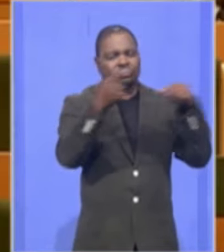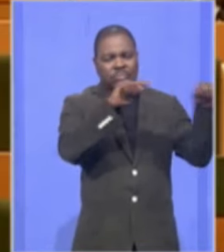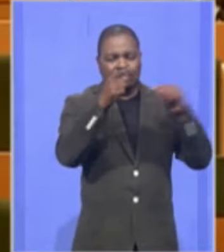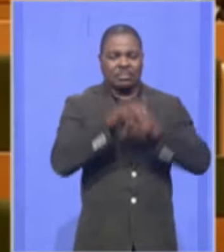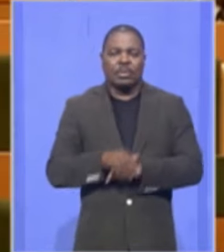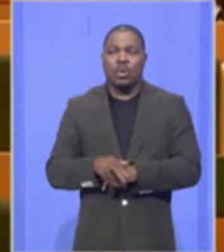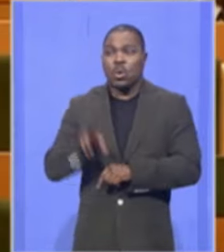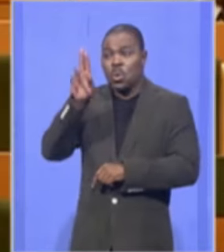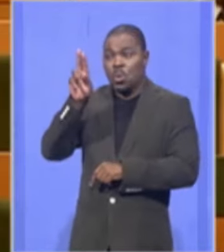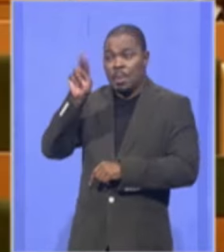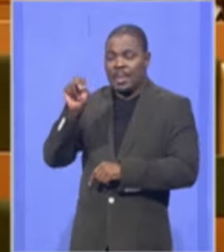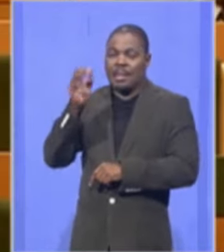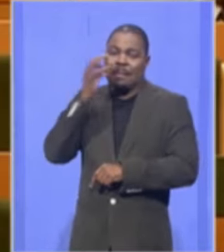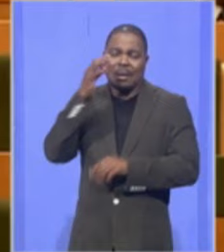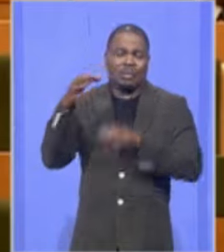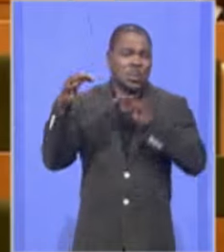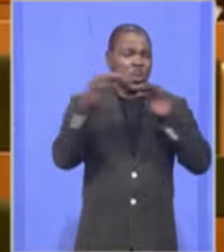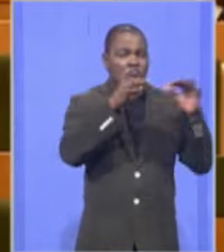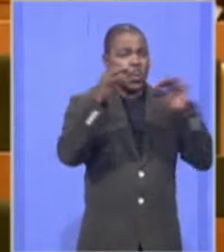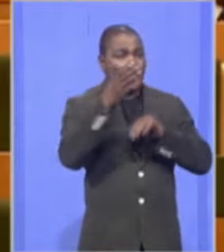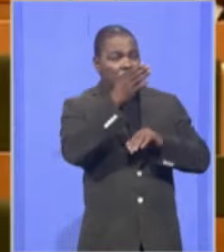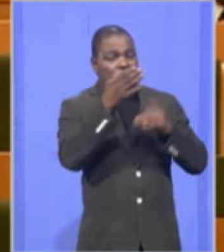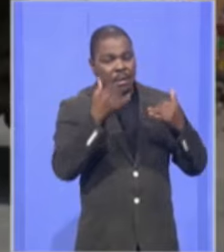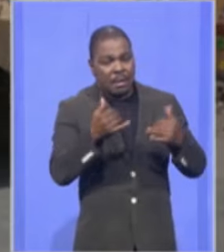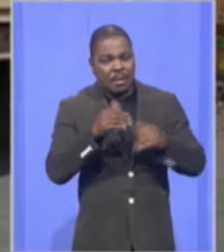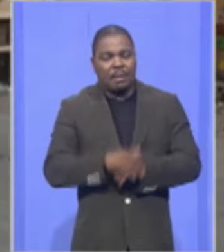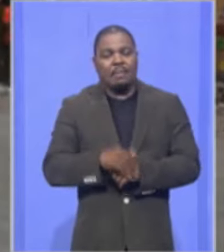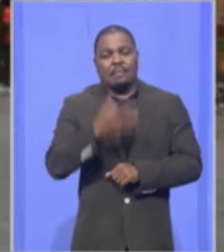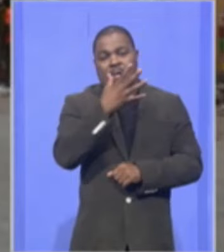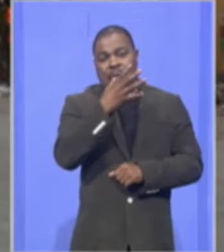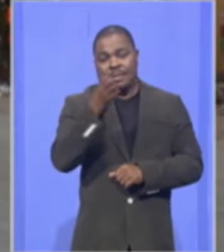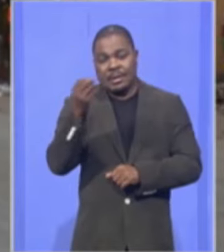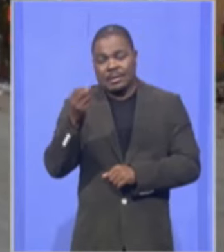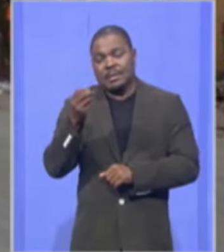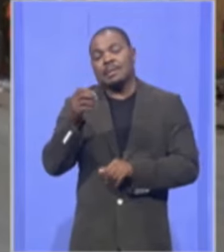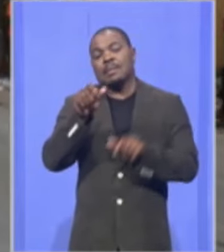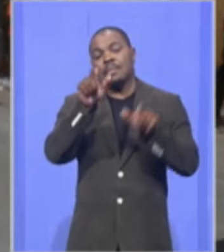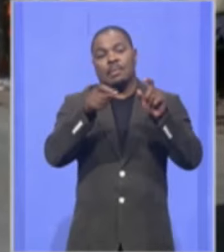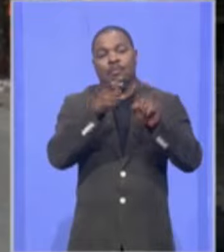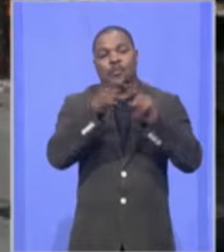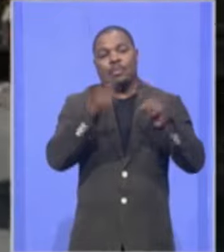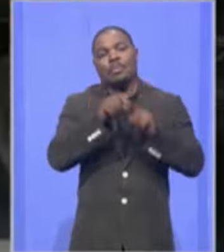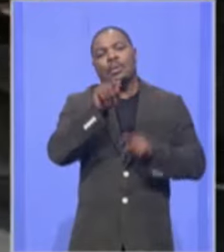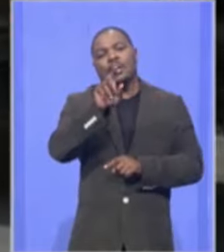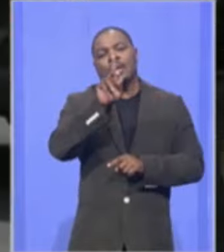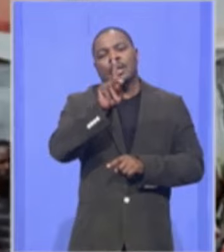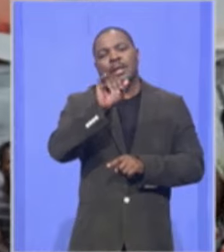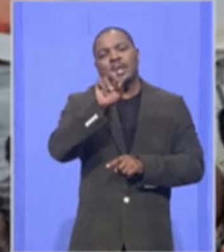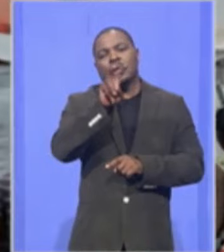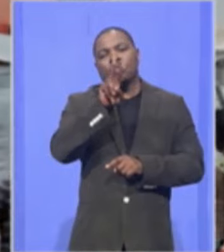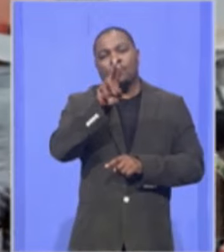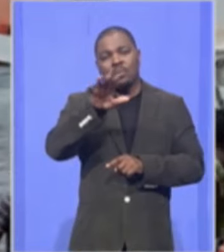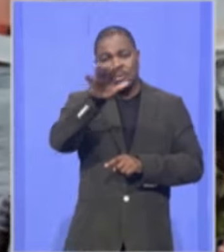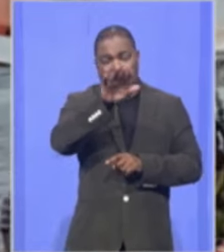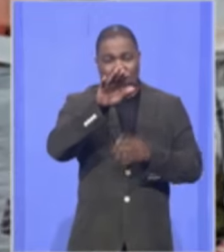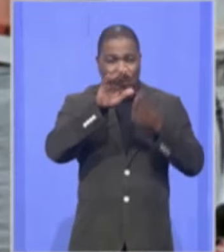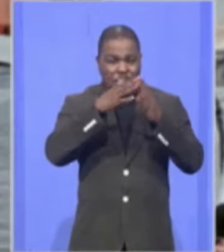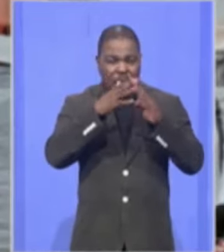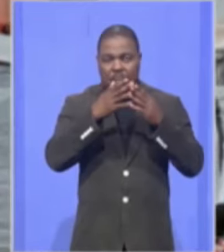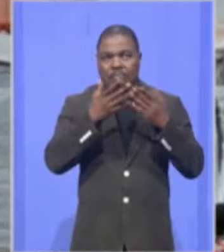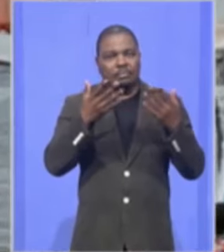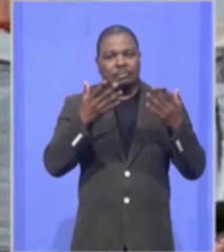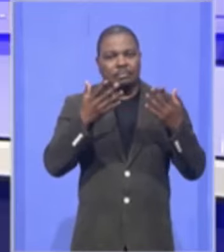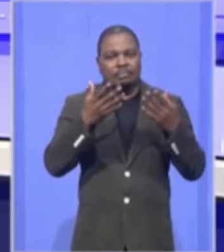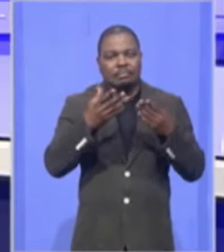kgotlang e bakile gore batho ba kana dikete di le 500 kwa bokone le borwa jwa Kivu ba sale ba iphutlhere.